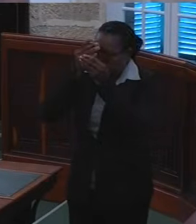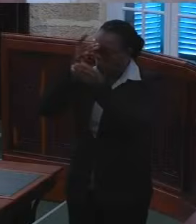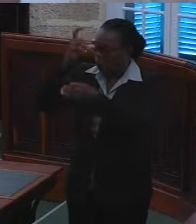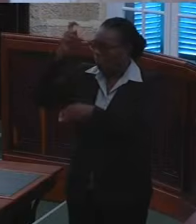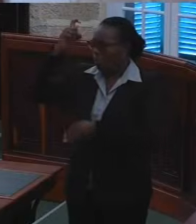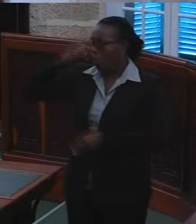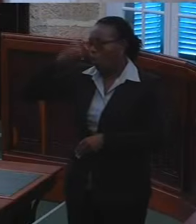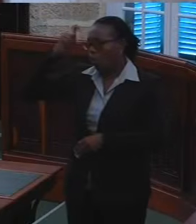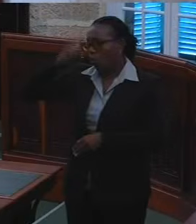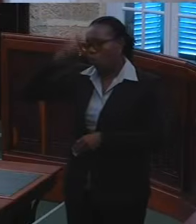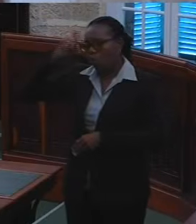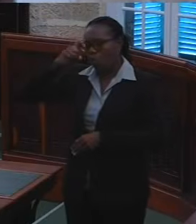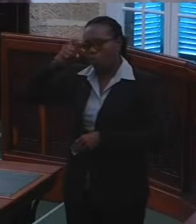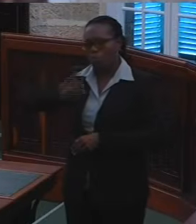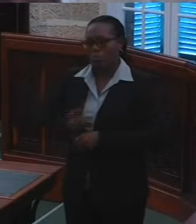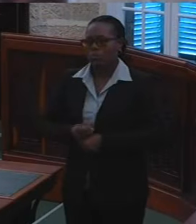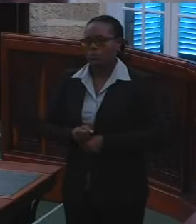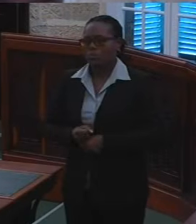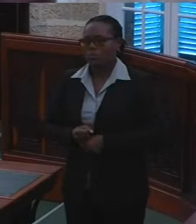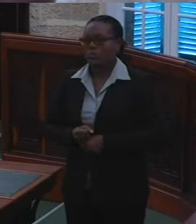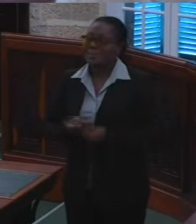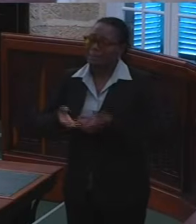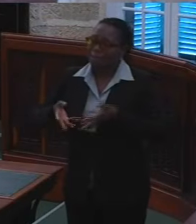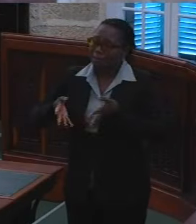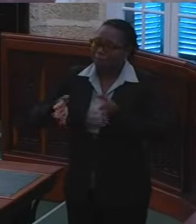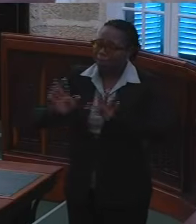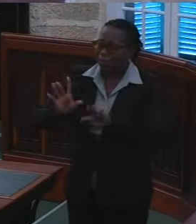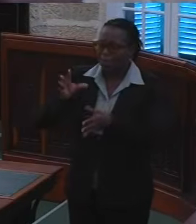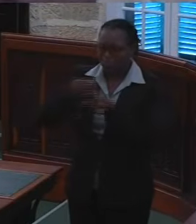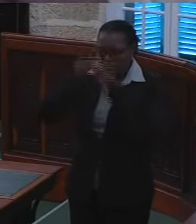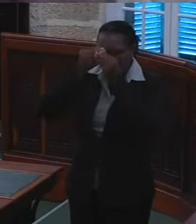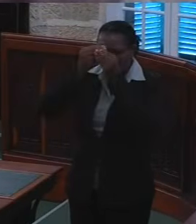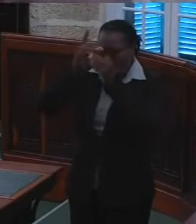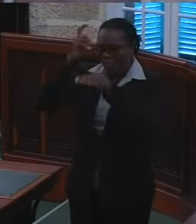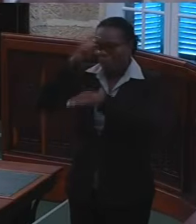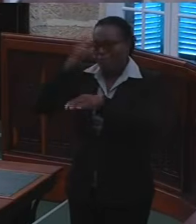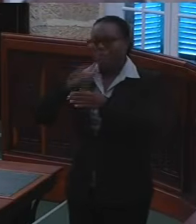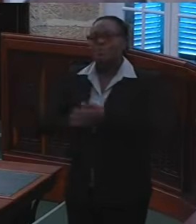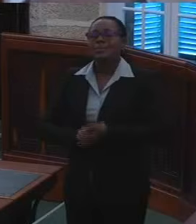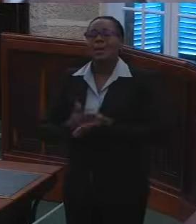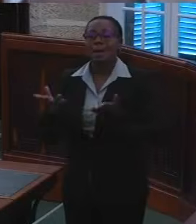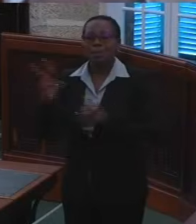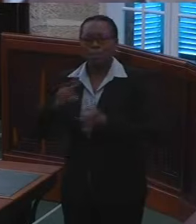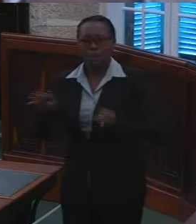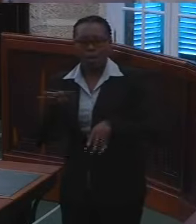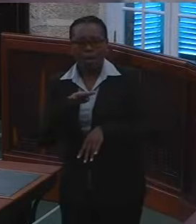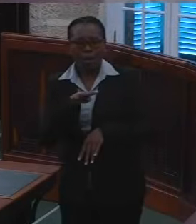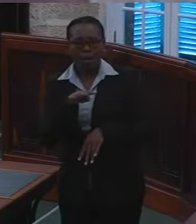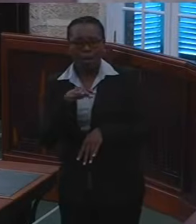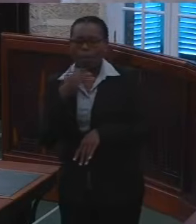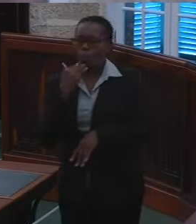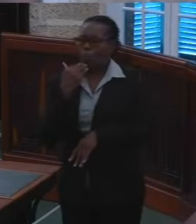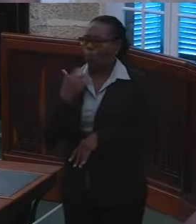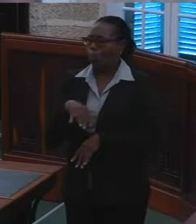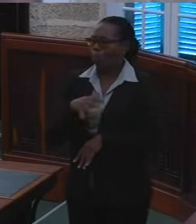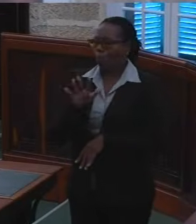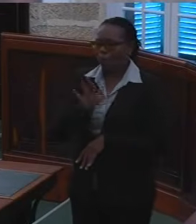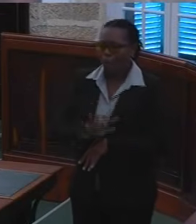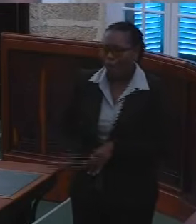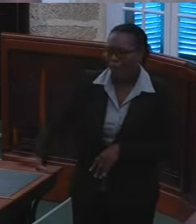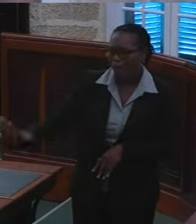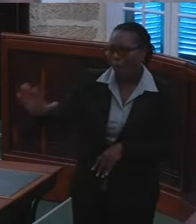and allowed their wisdom to shine across the left or breadth of this